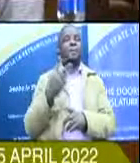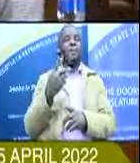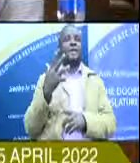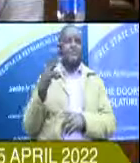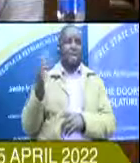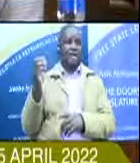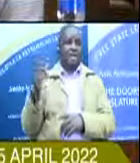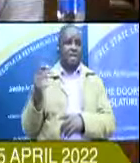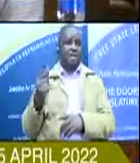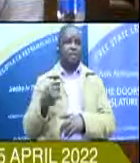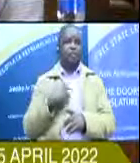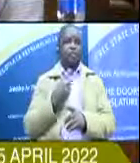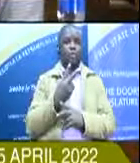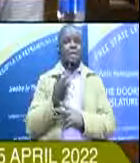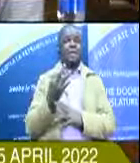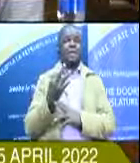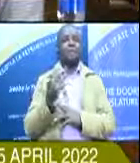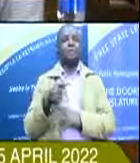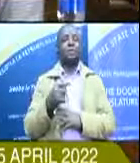35,058 to